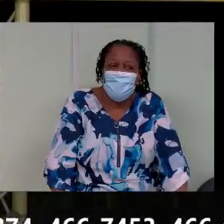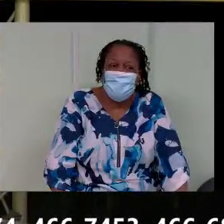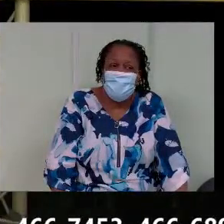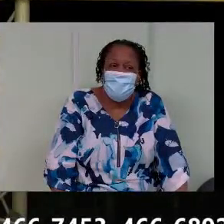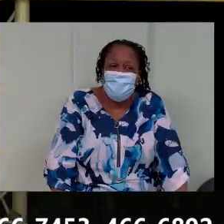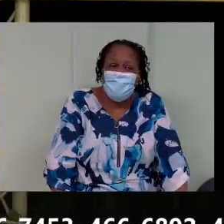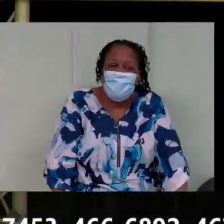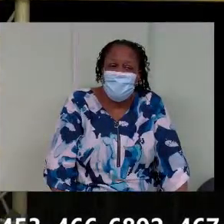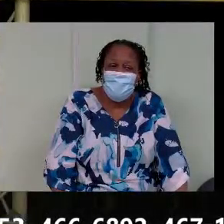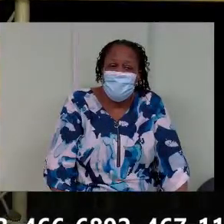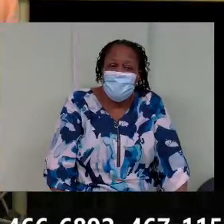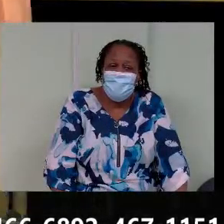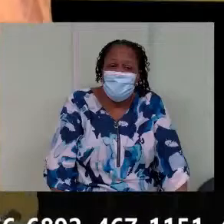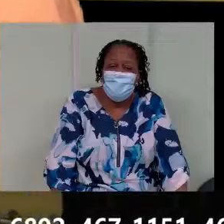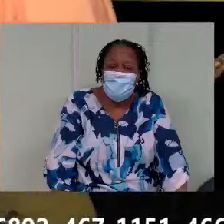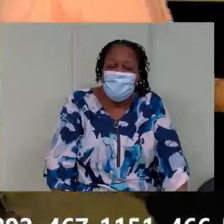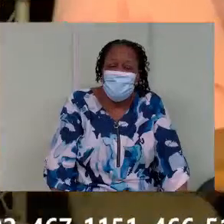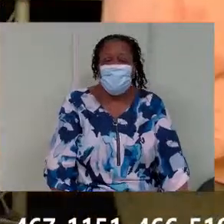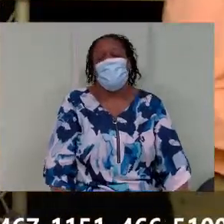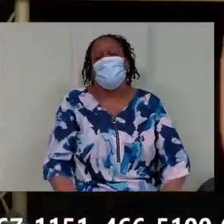Dr. Wilkinson.